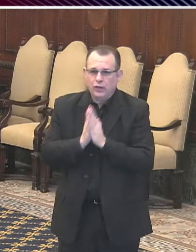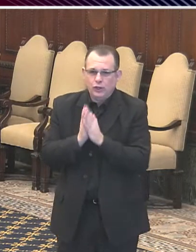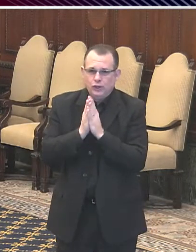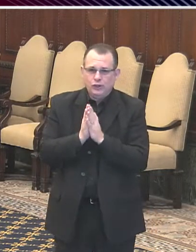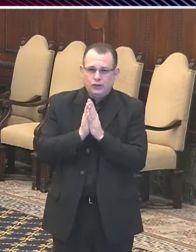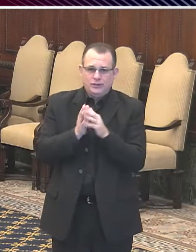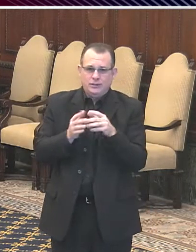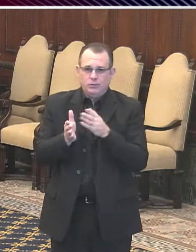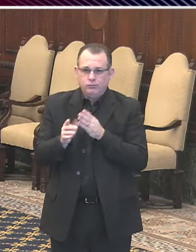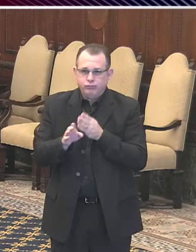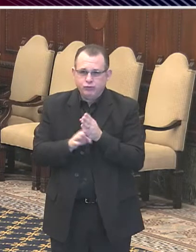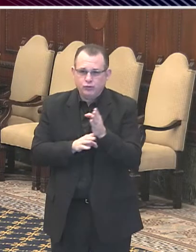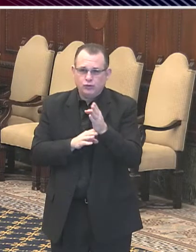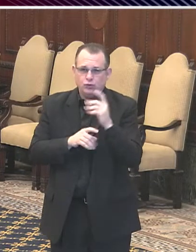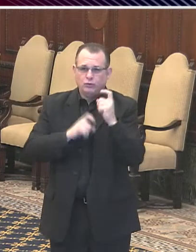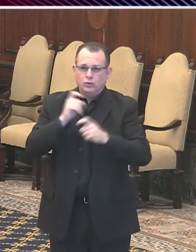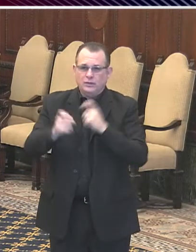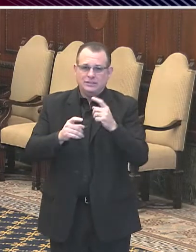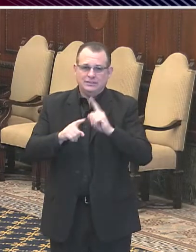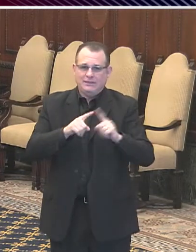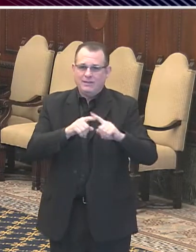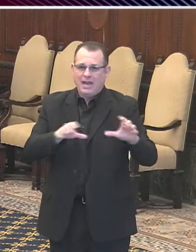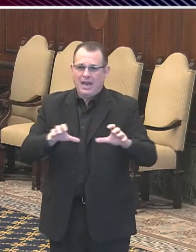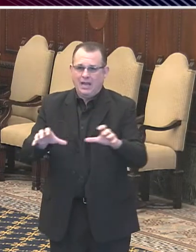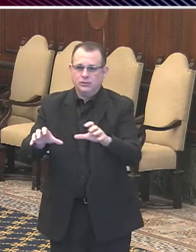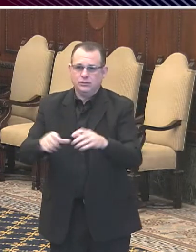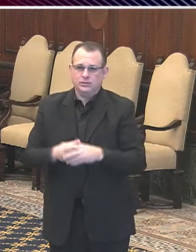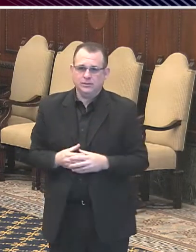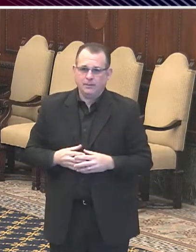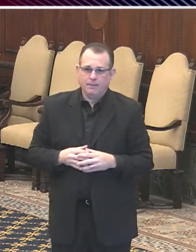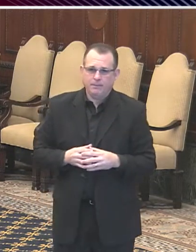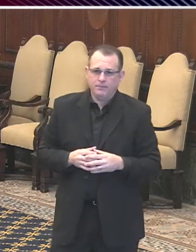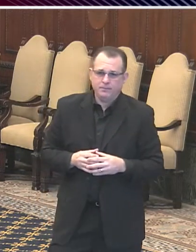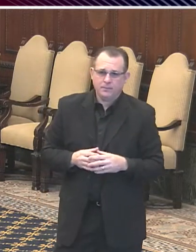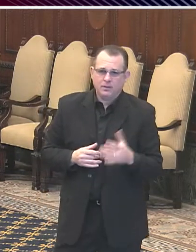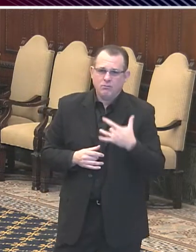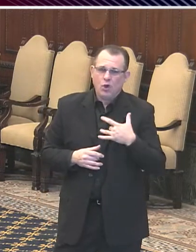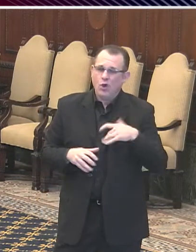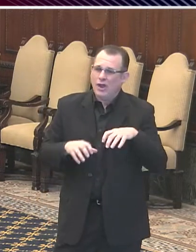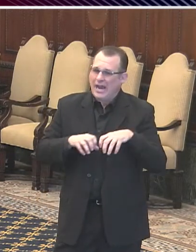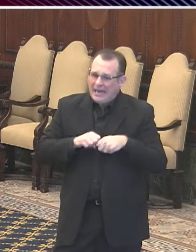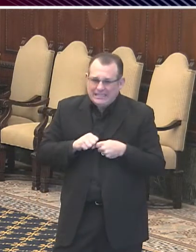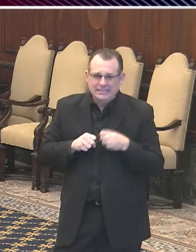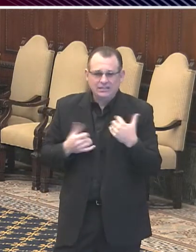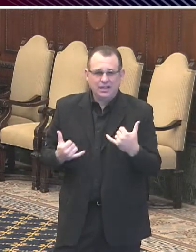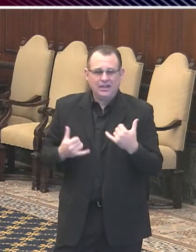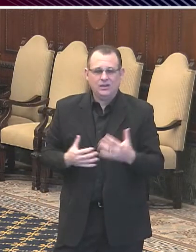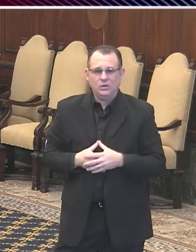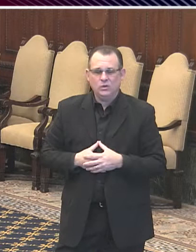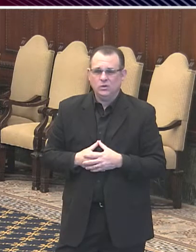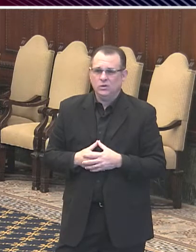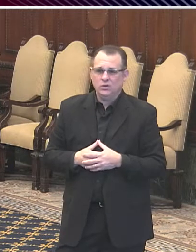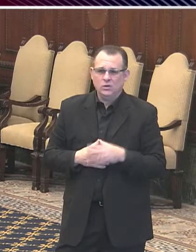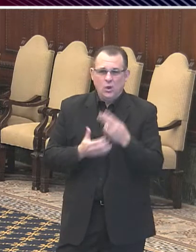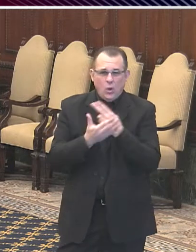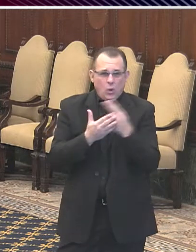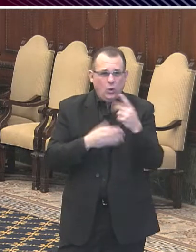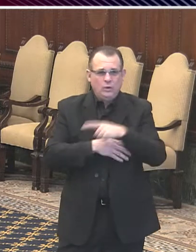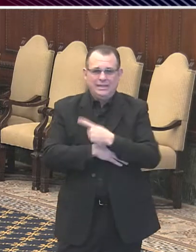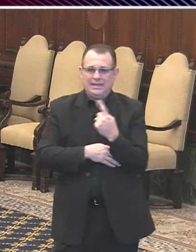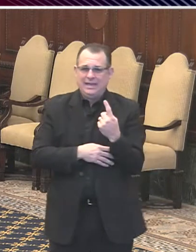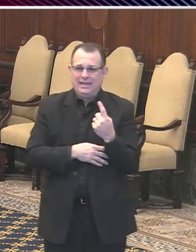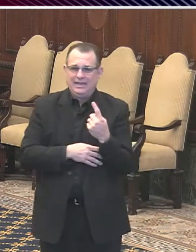charitable acts. My heart aches this year. These holy days must